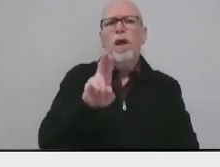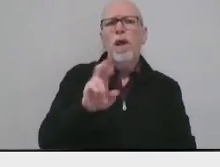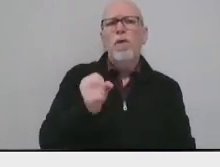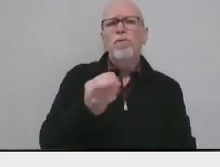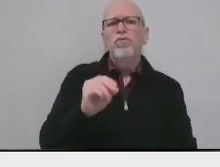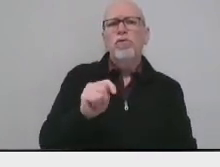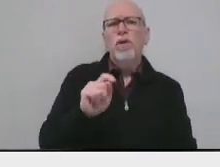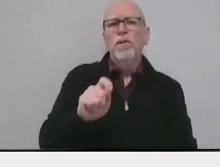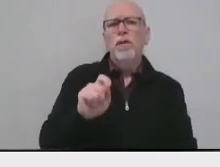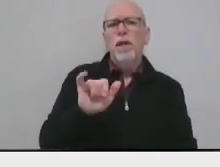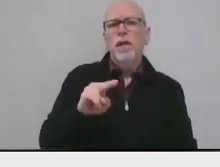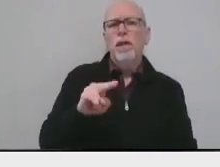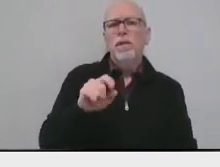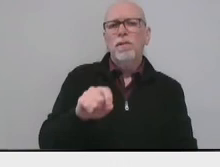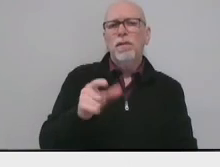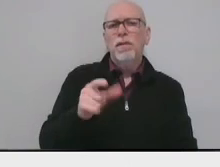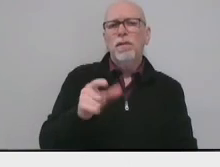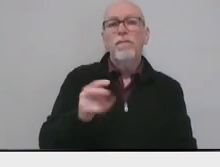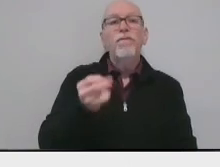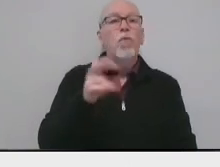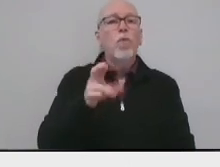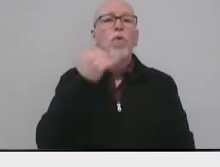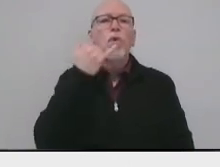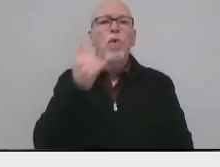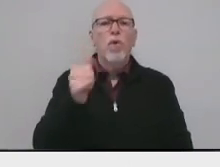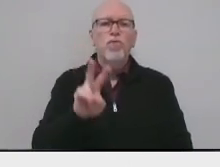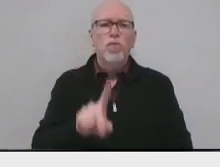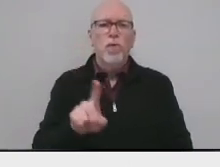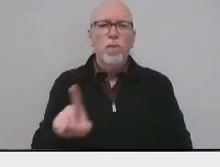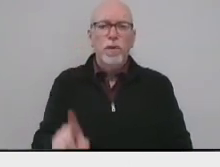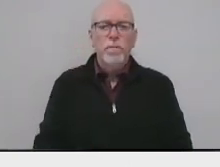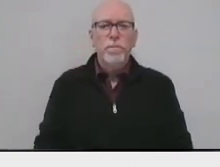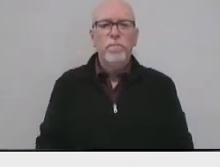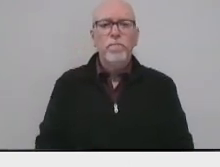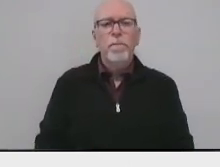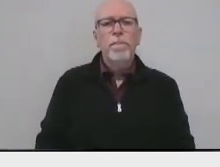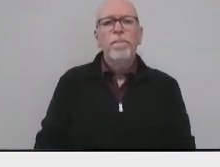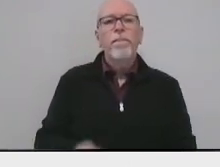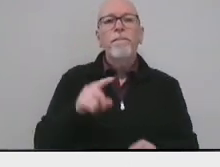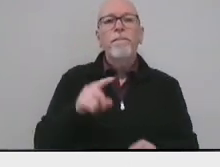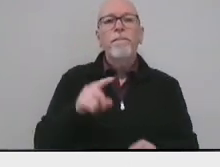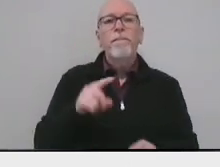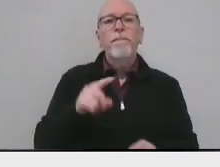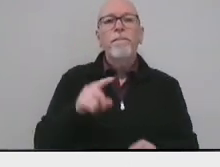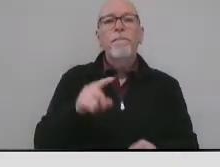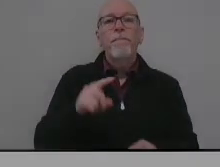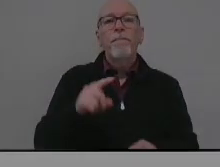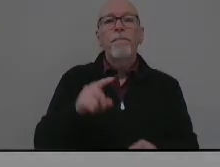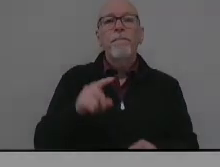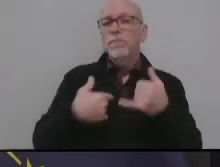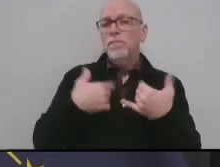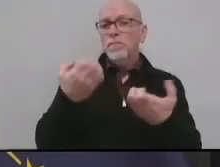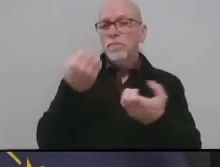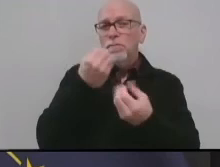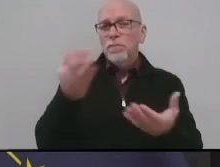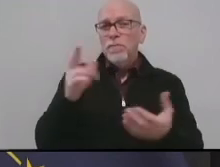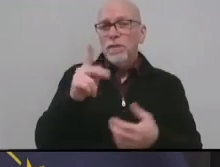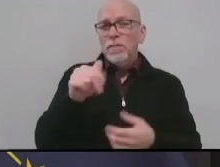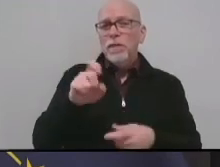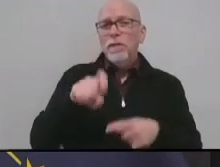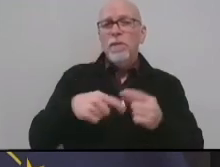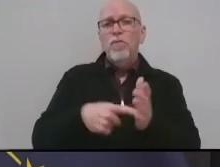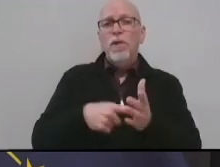ourshot.in.gov or calling 211. No walk-ups will be permitted. Requirements for